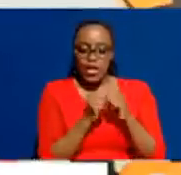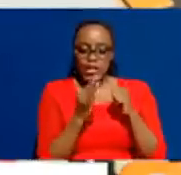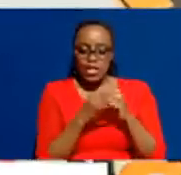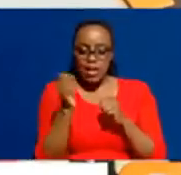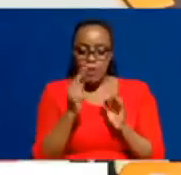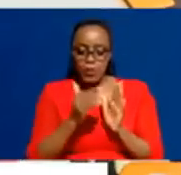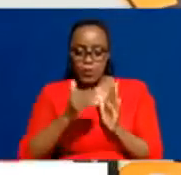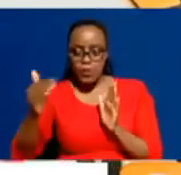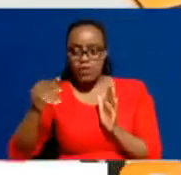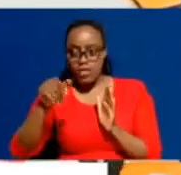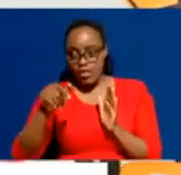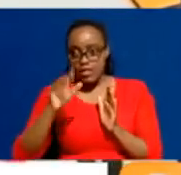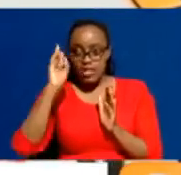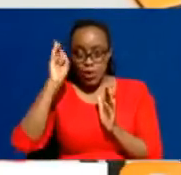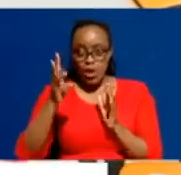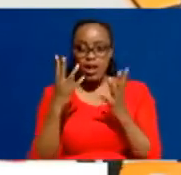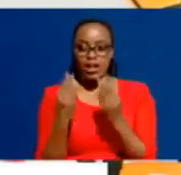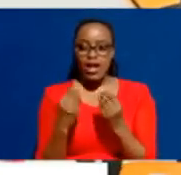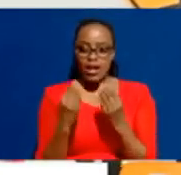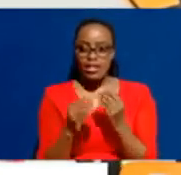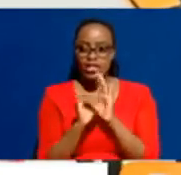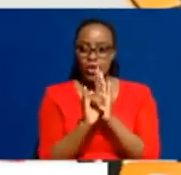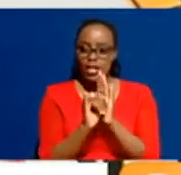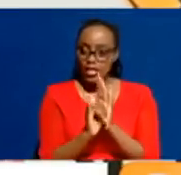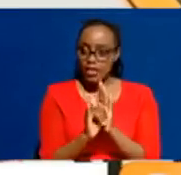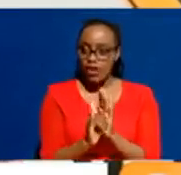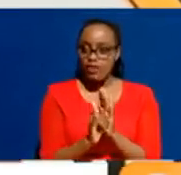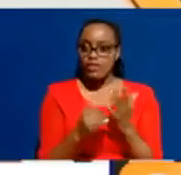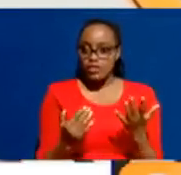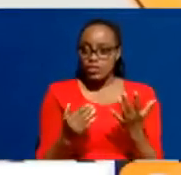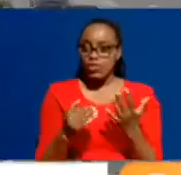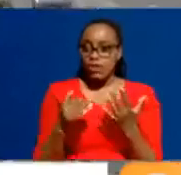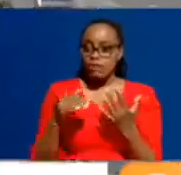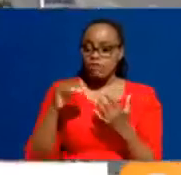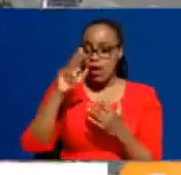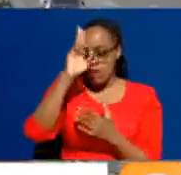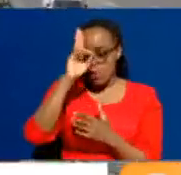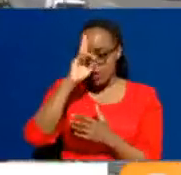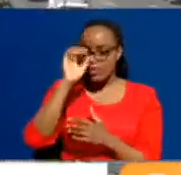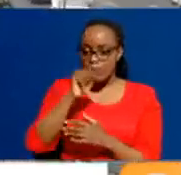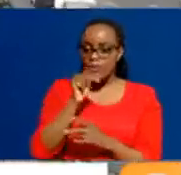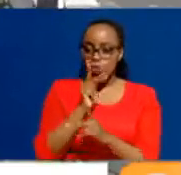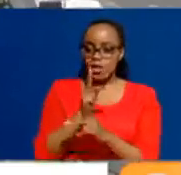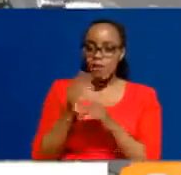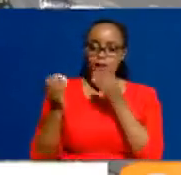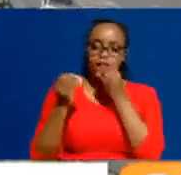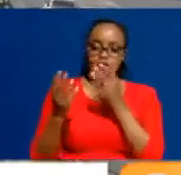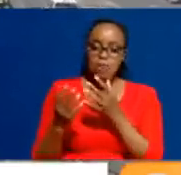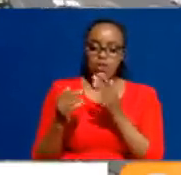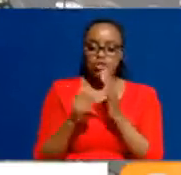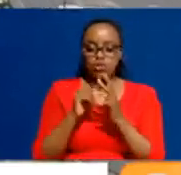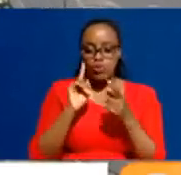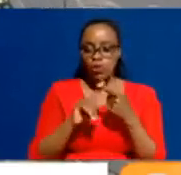months. The smart plates, which will be easily identifiable to law enforcers, will also store information such